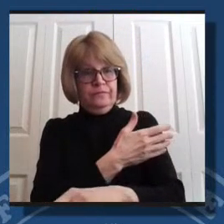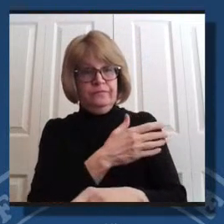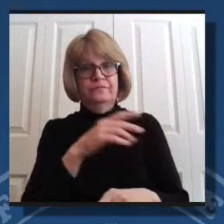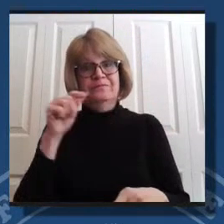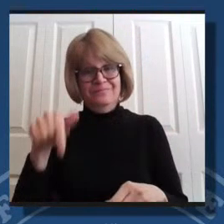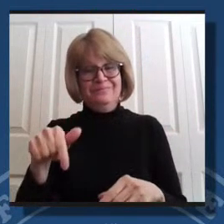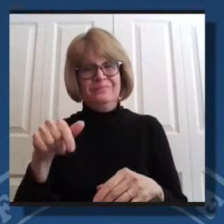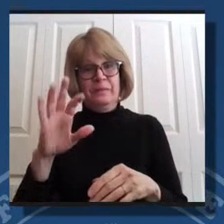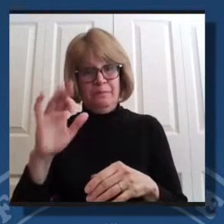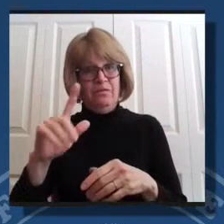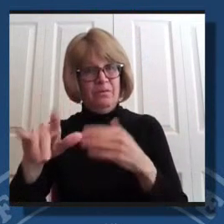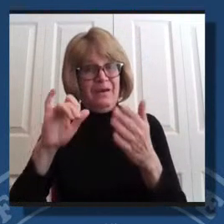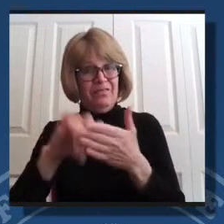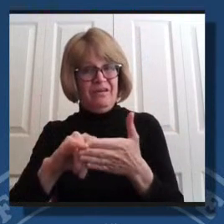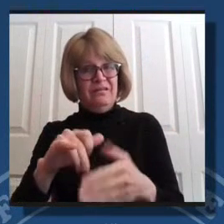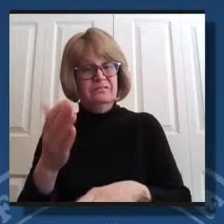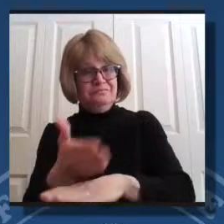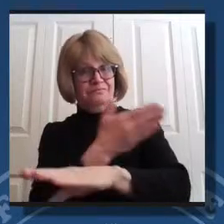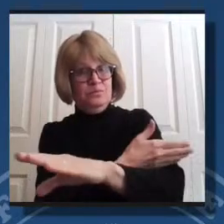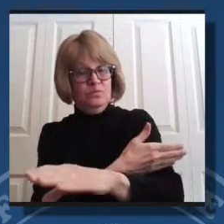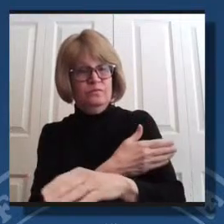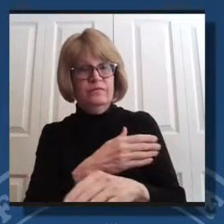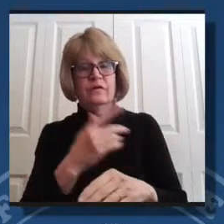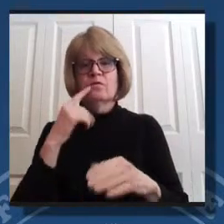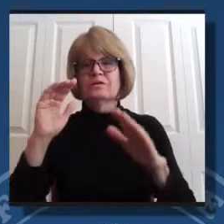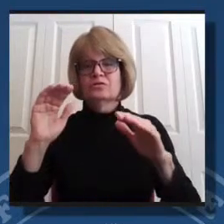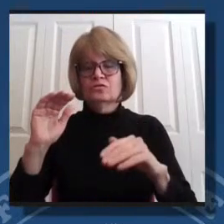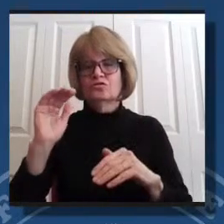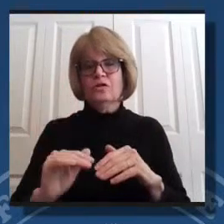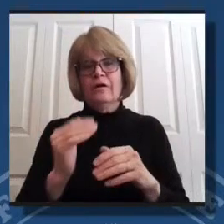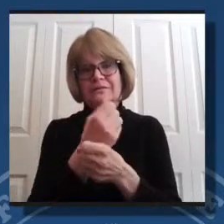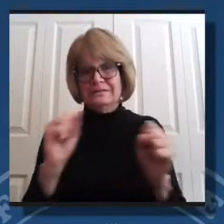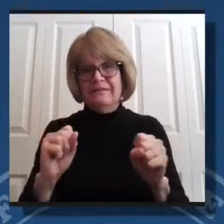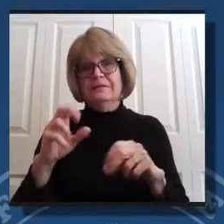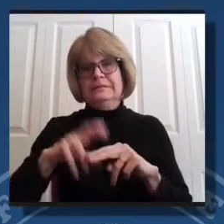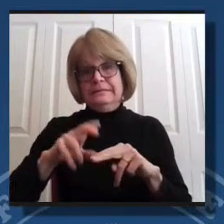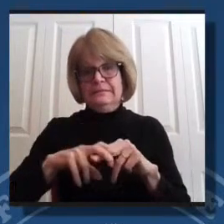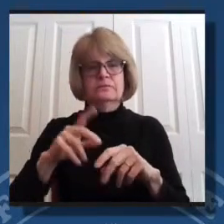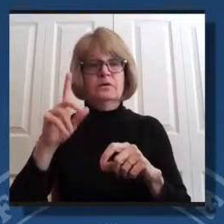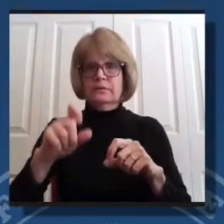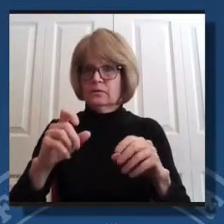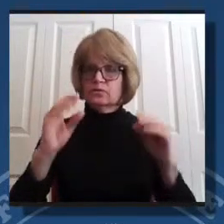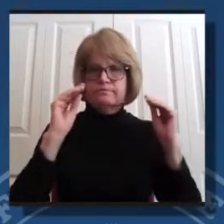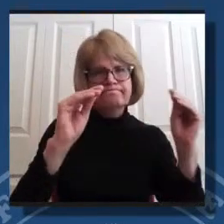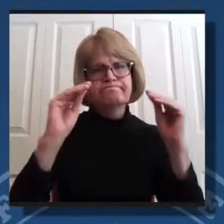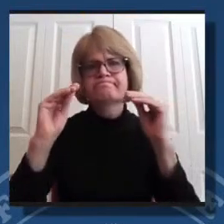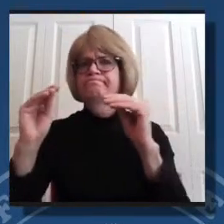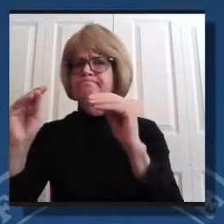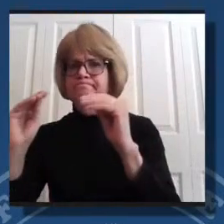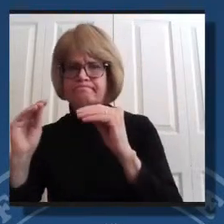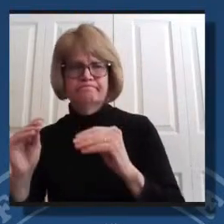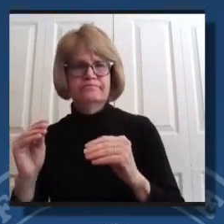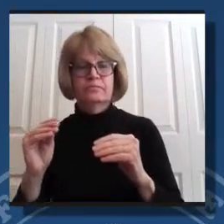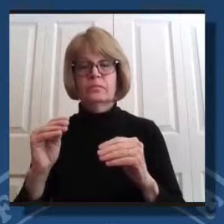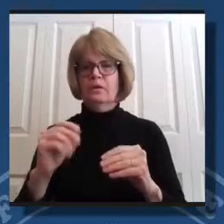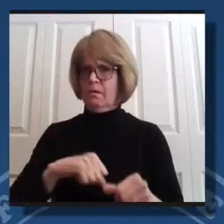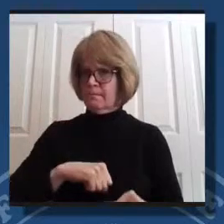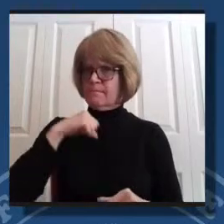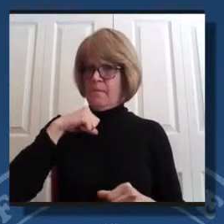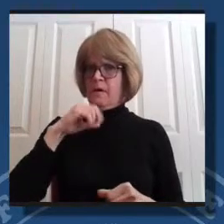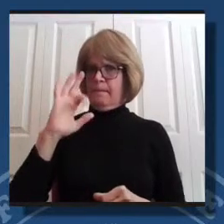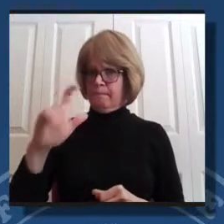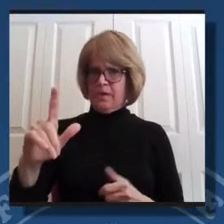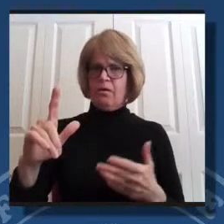better. And in order to do better with child safety restraints, we need to promote education. And so I'm really proud that this bill removes a